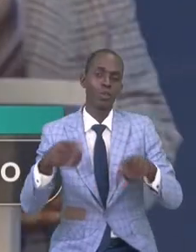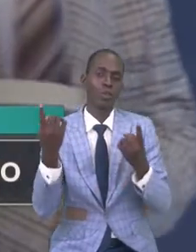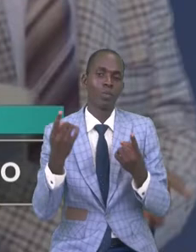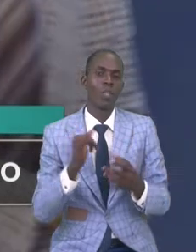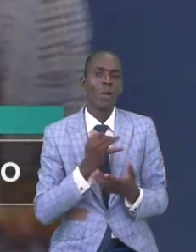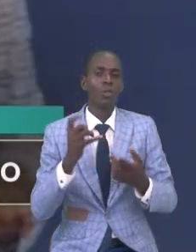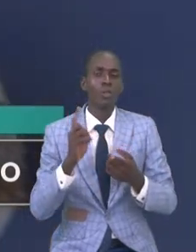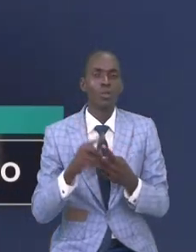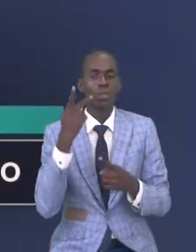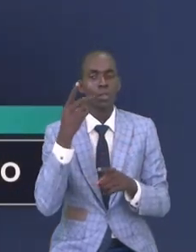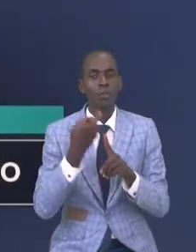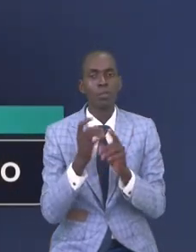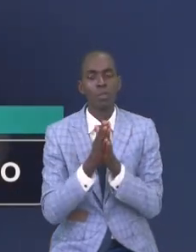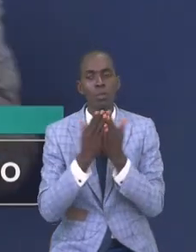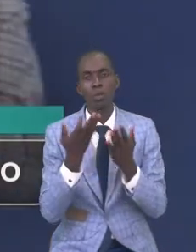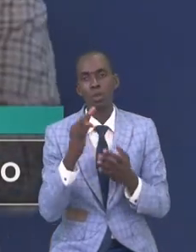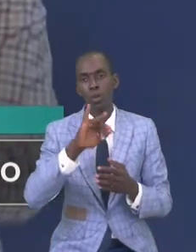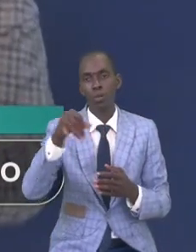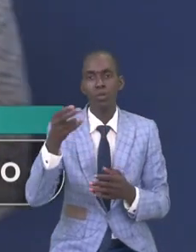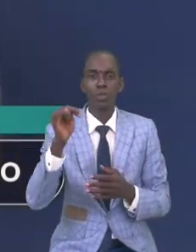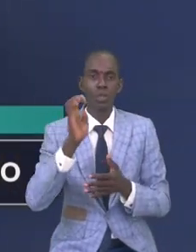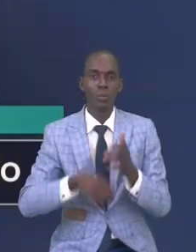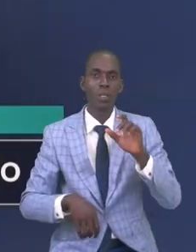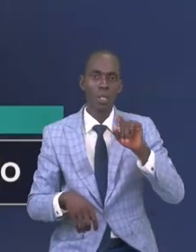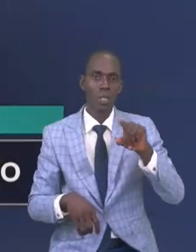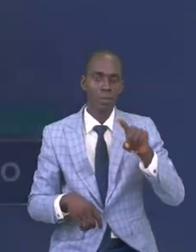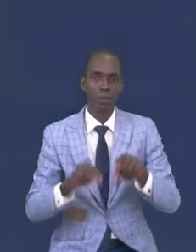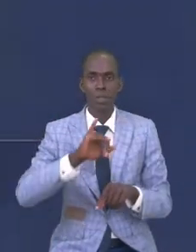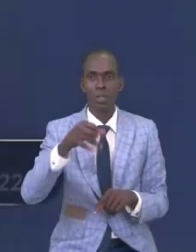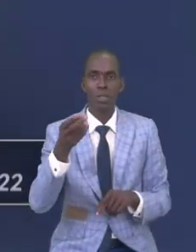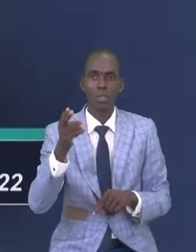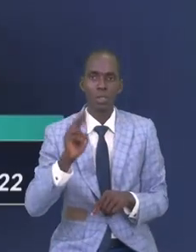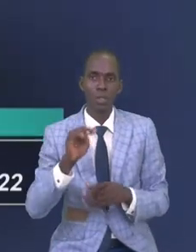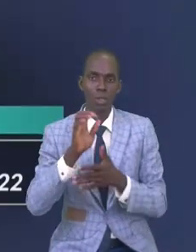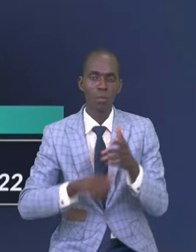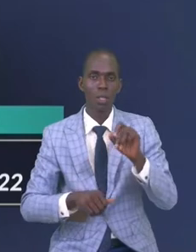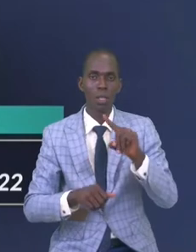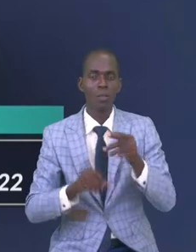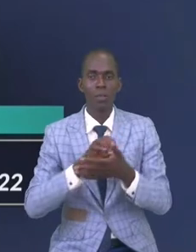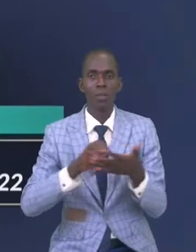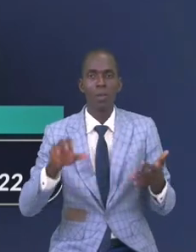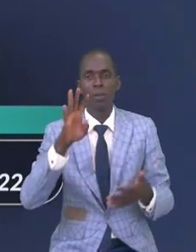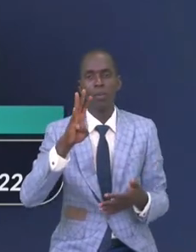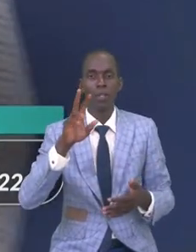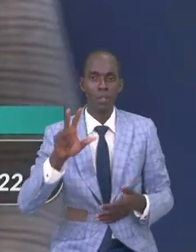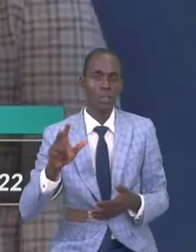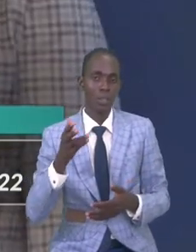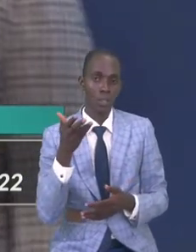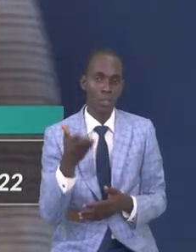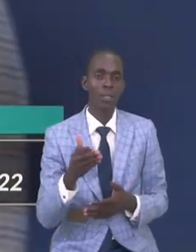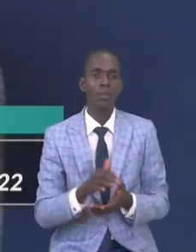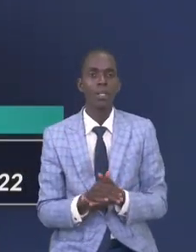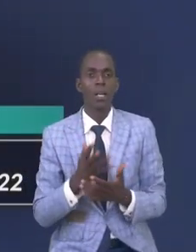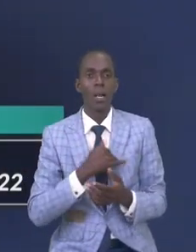look at John chapter 11. And I'm reading from verse 43 here. And